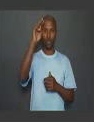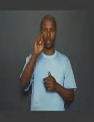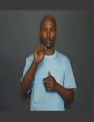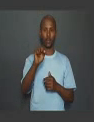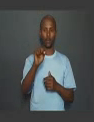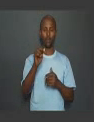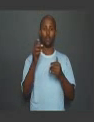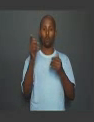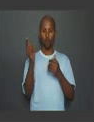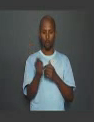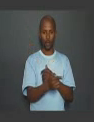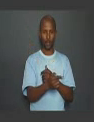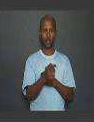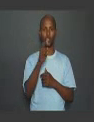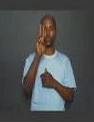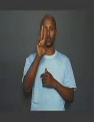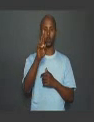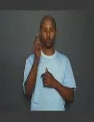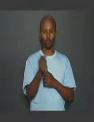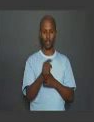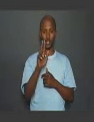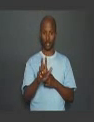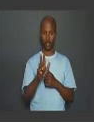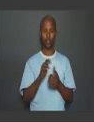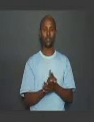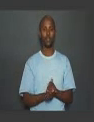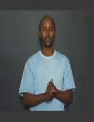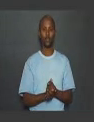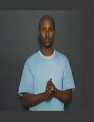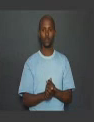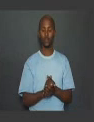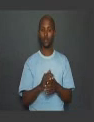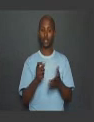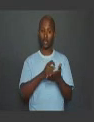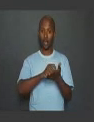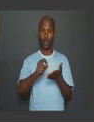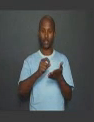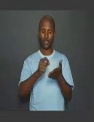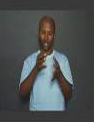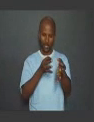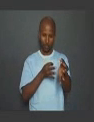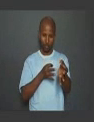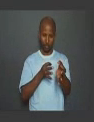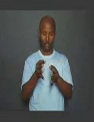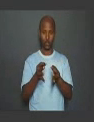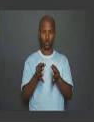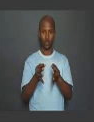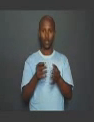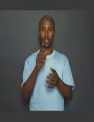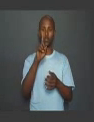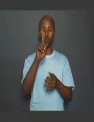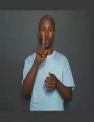n over 2 over 3. Let us write the expression as